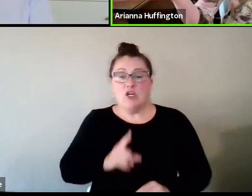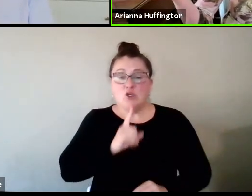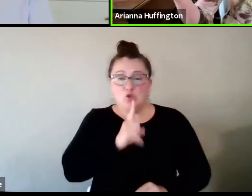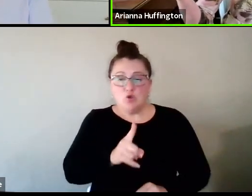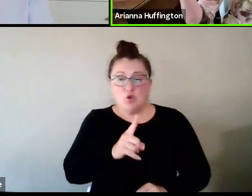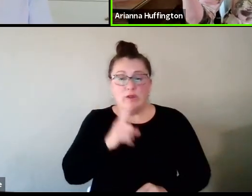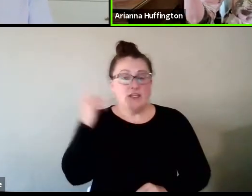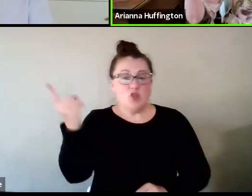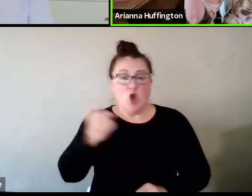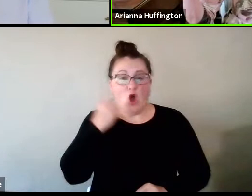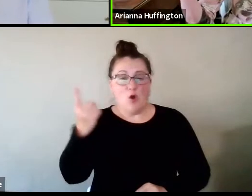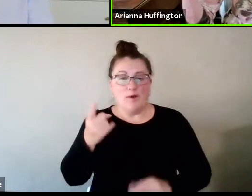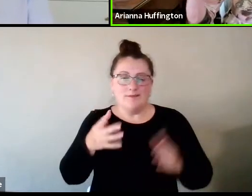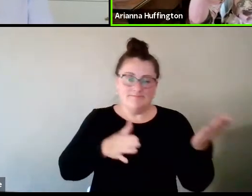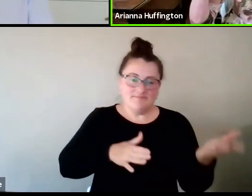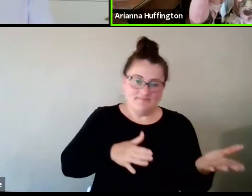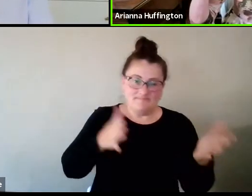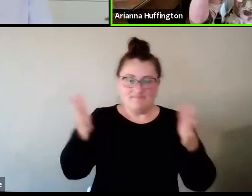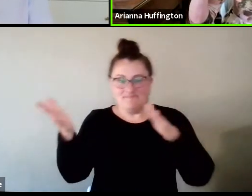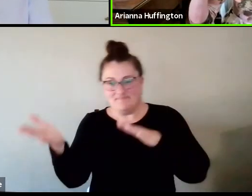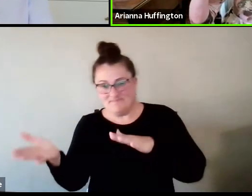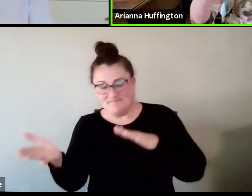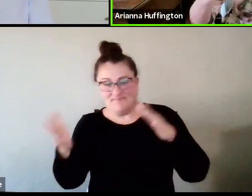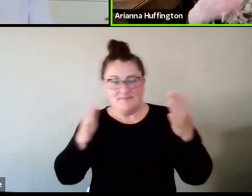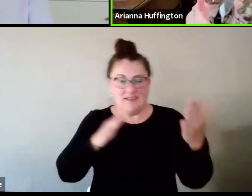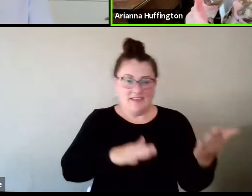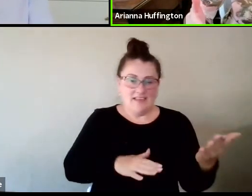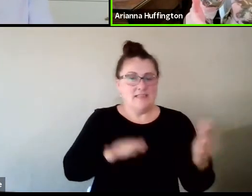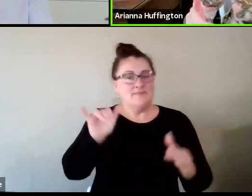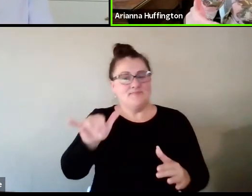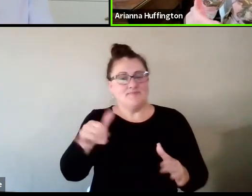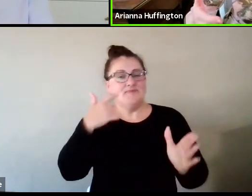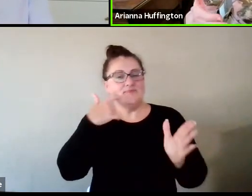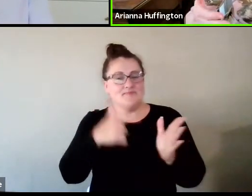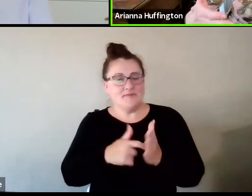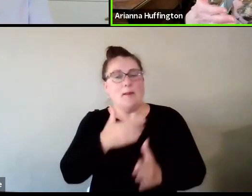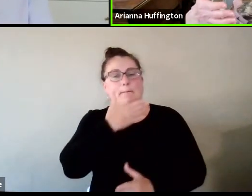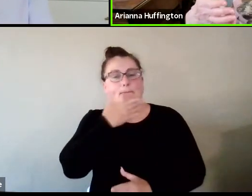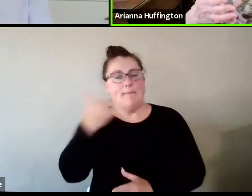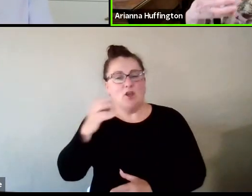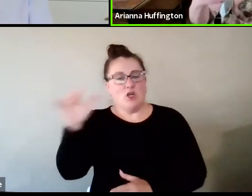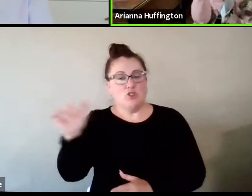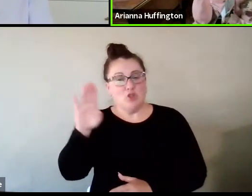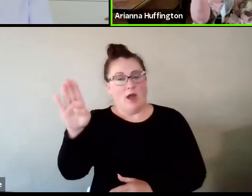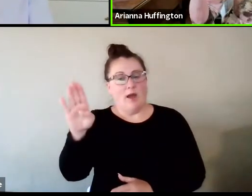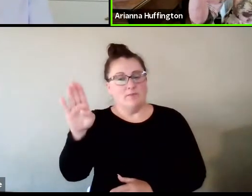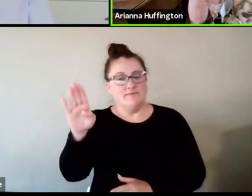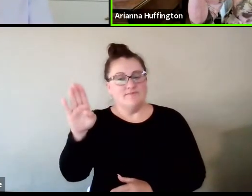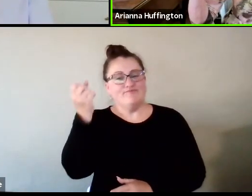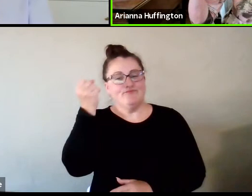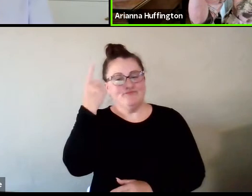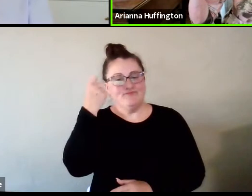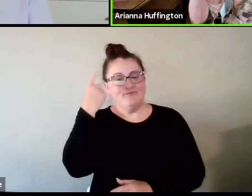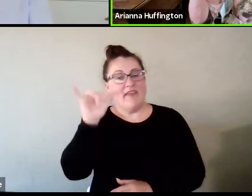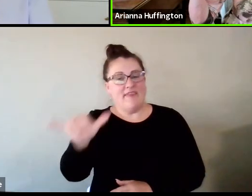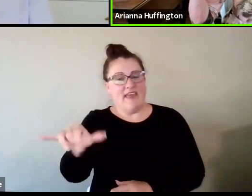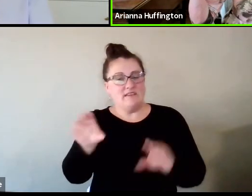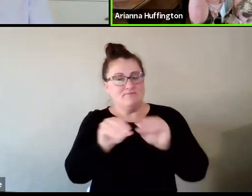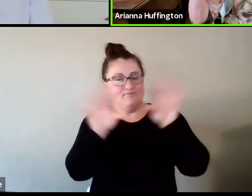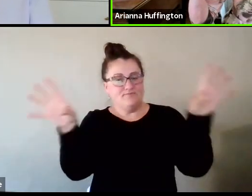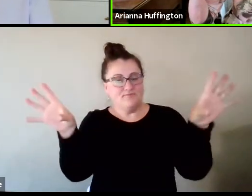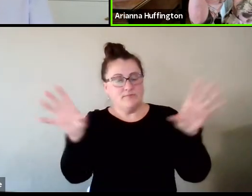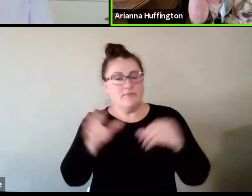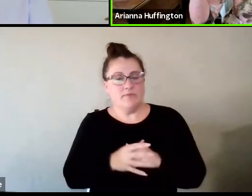paradoxical, when we realize that, we are better at our jobs because we